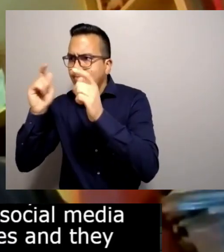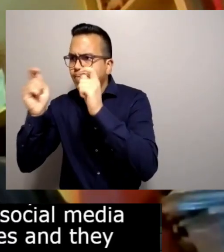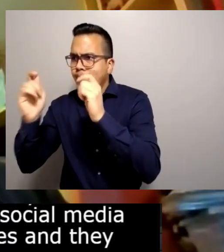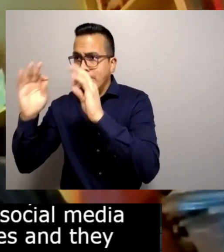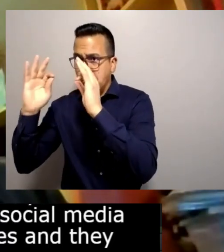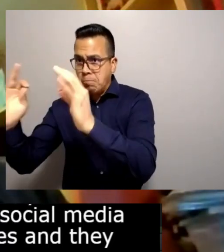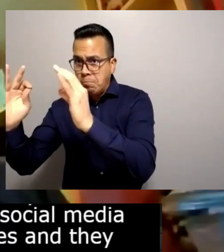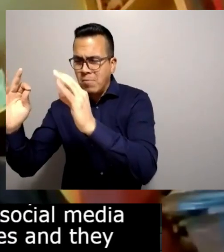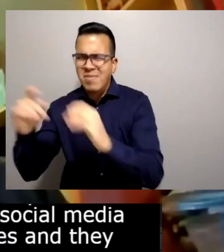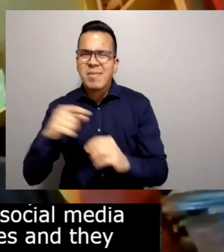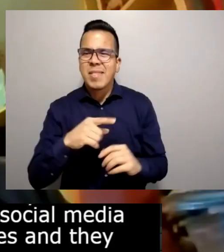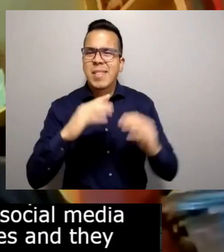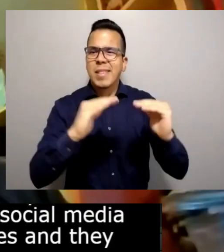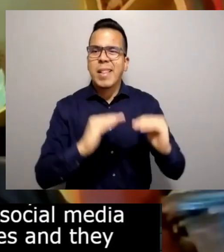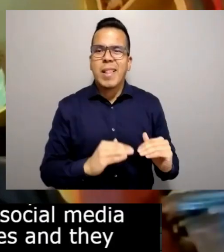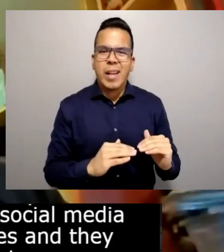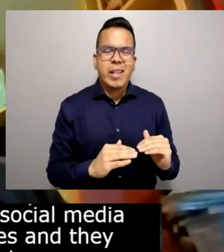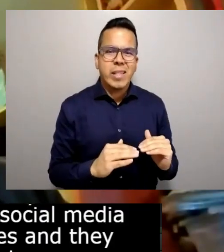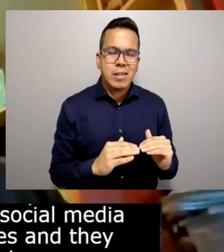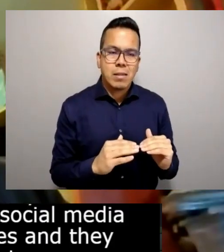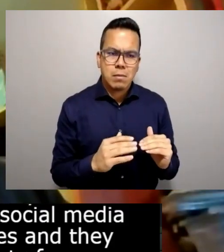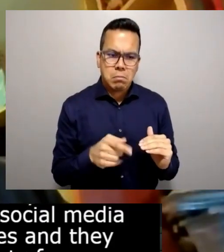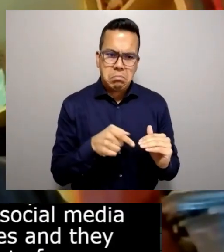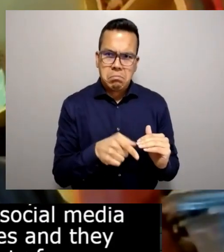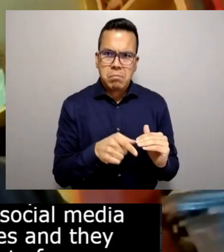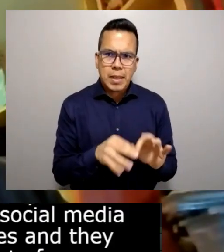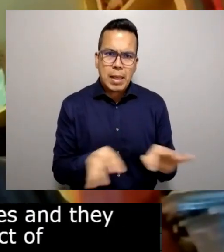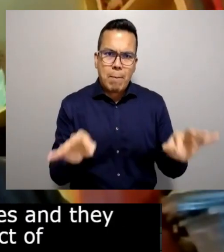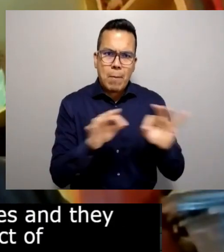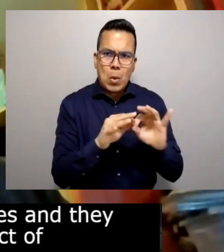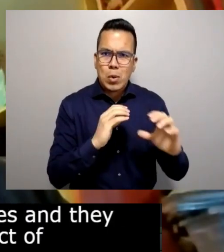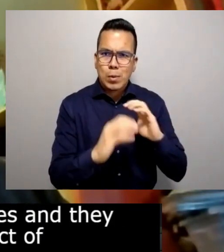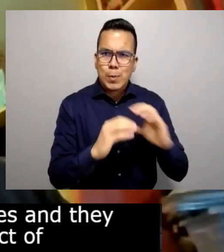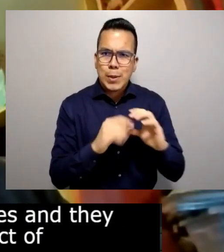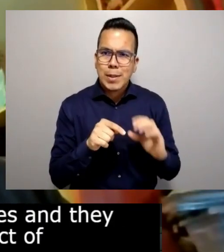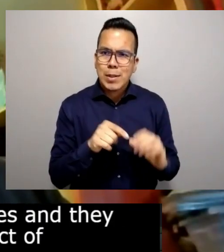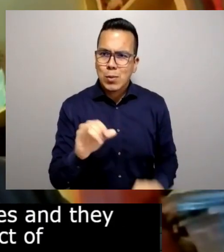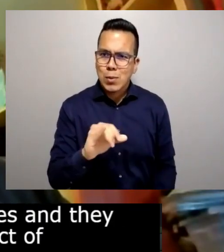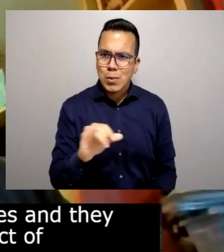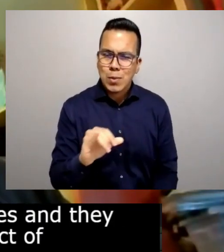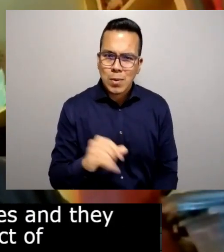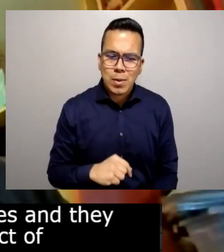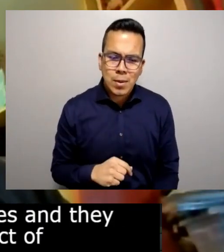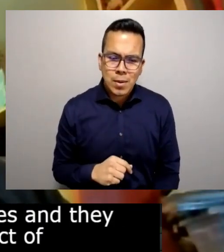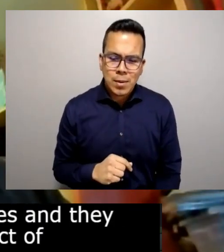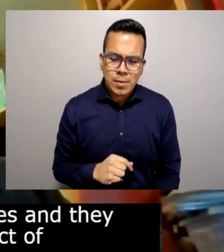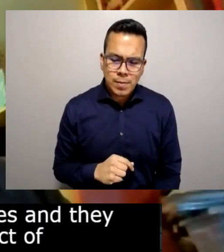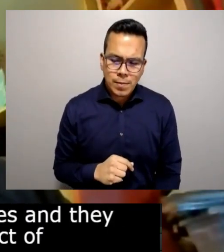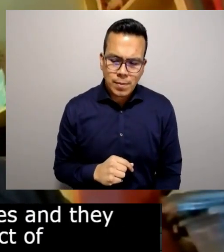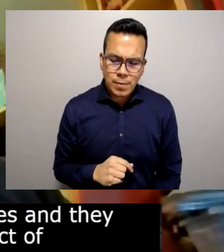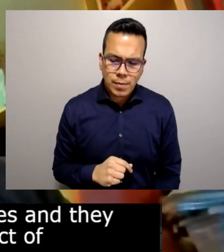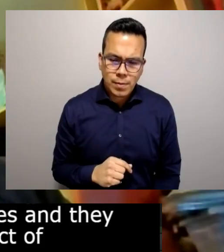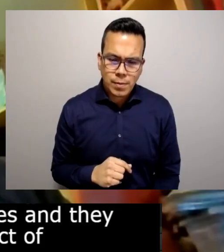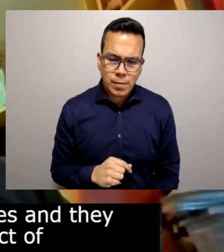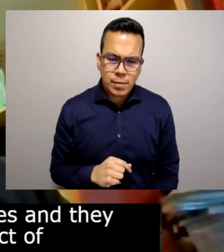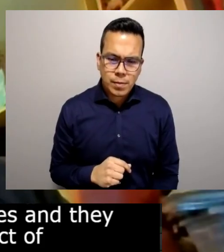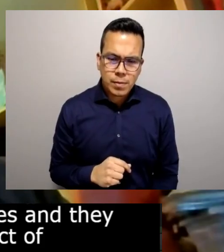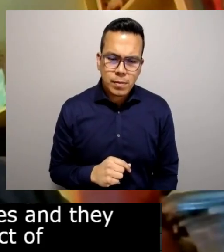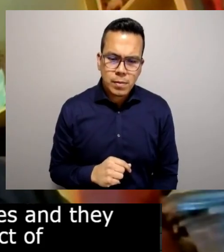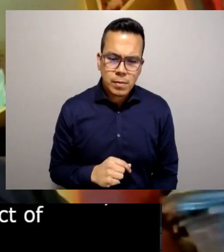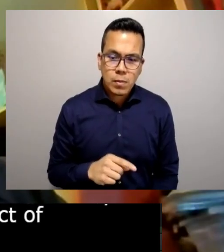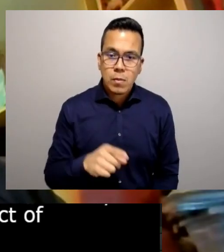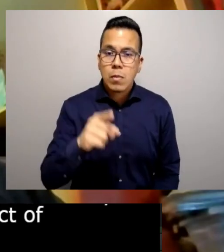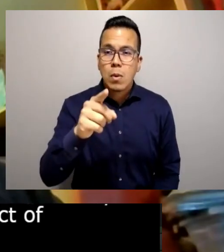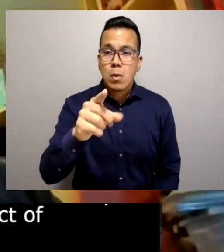important aspect of communication. You also mentioned the fact that we should learn to